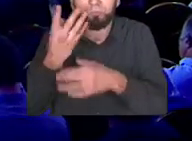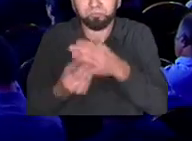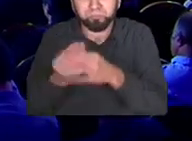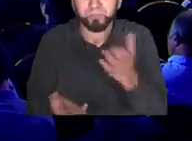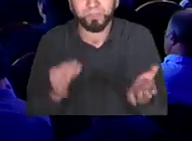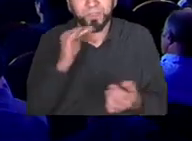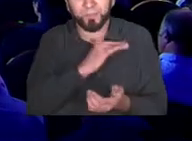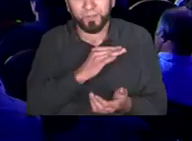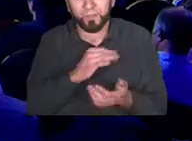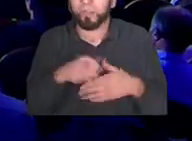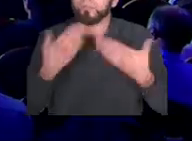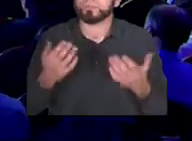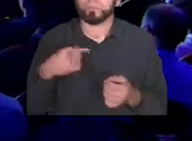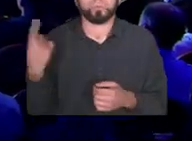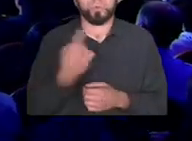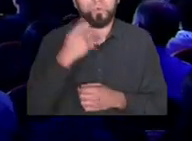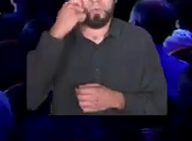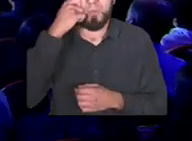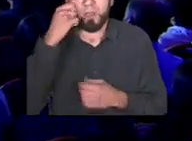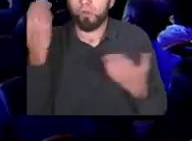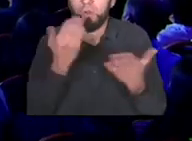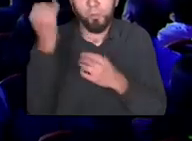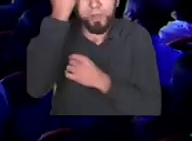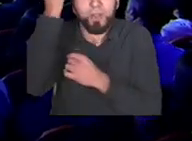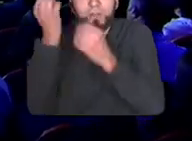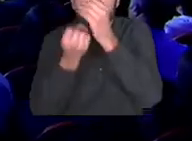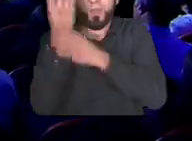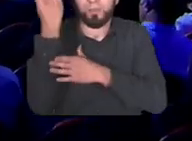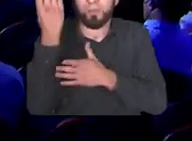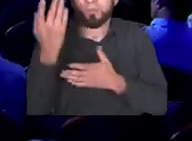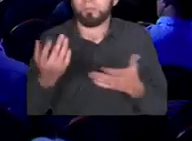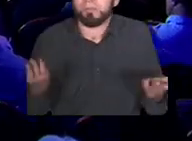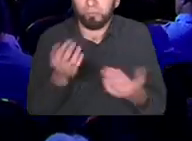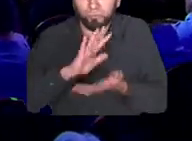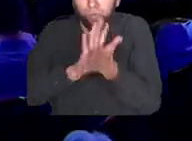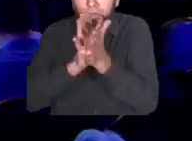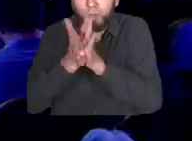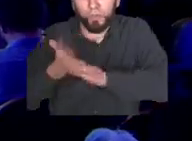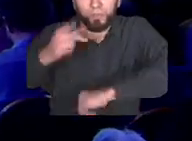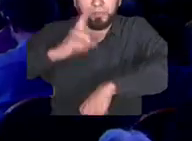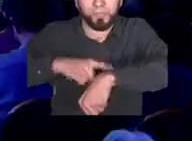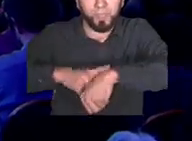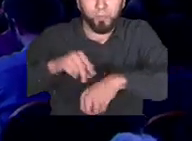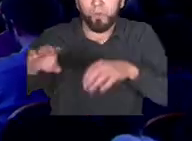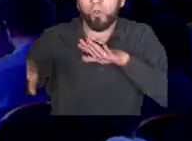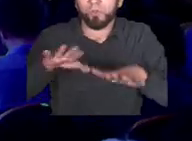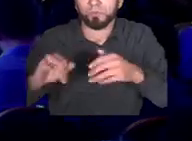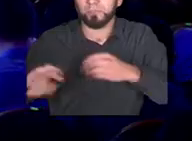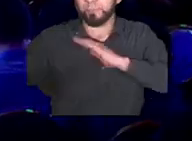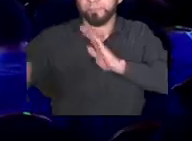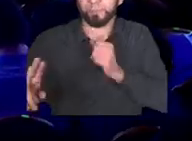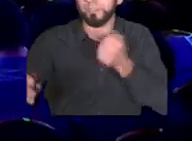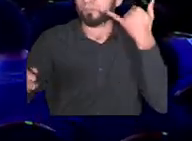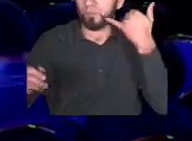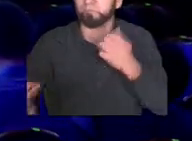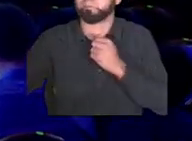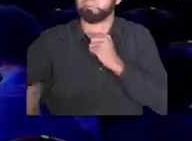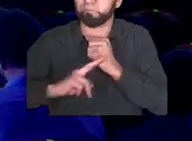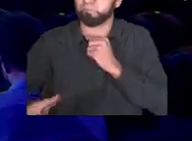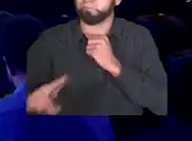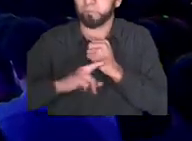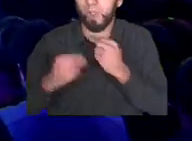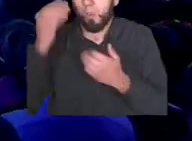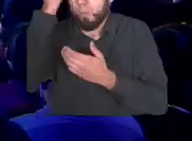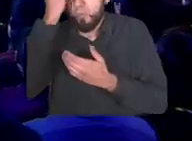interesting? If all of our time is filled up by unnecessary notifications, worrying about whether a battery runs out, and trying to automate